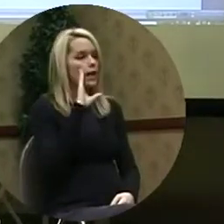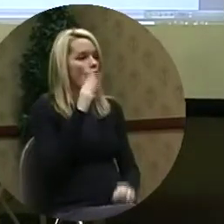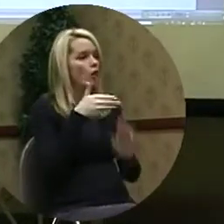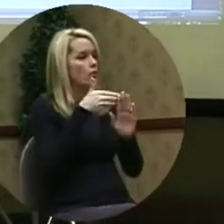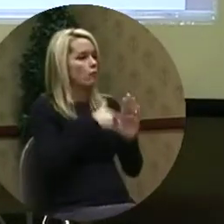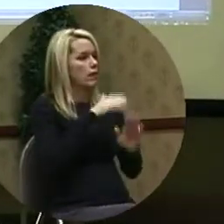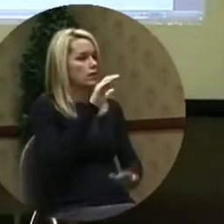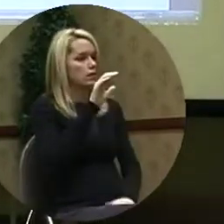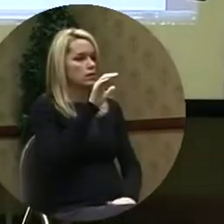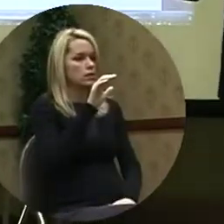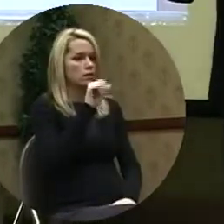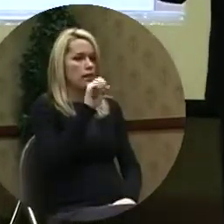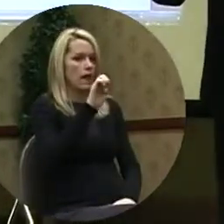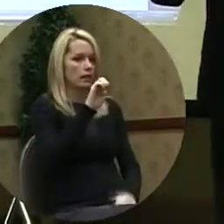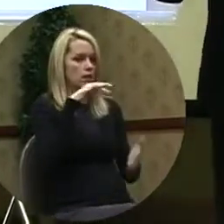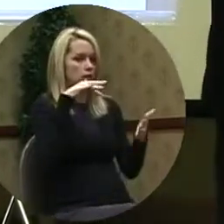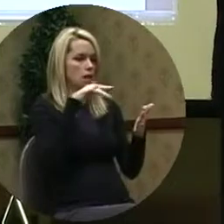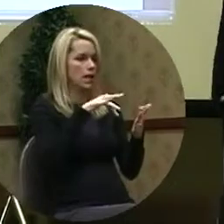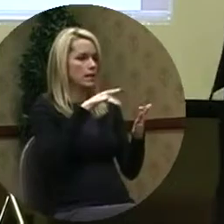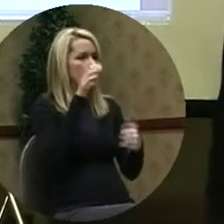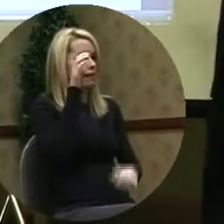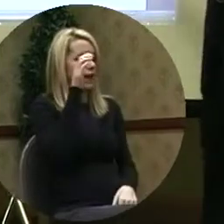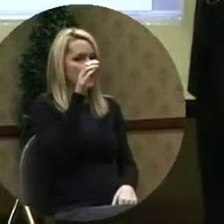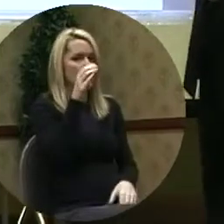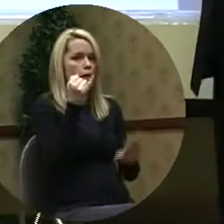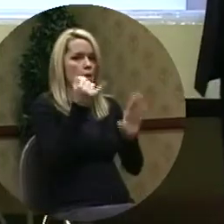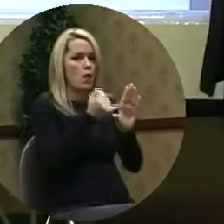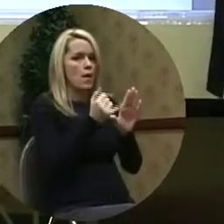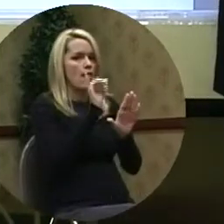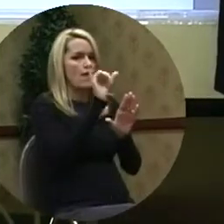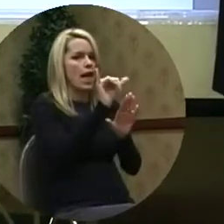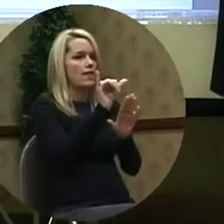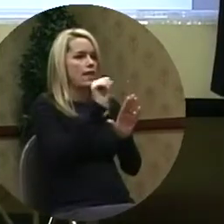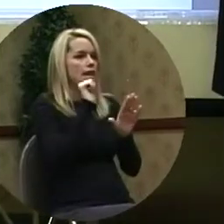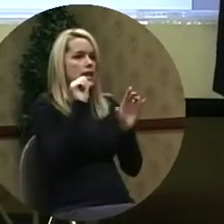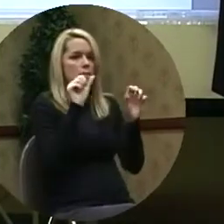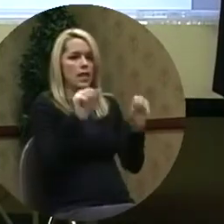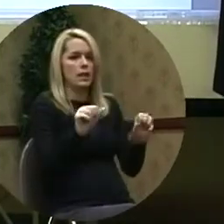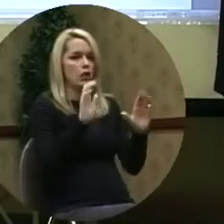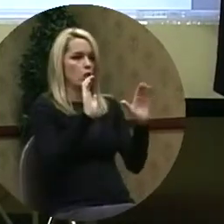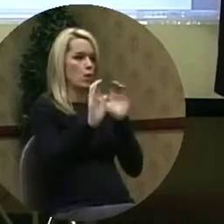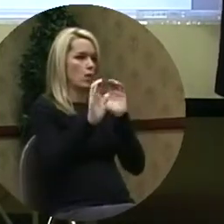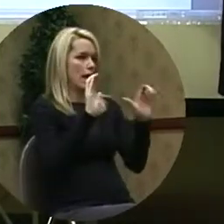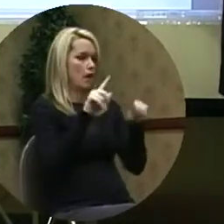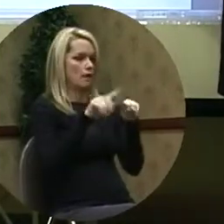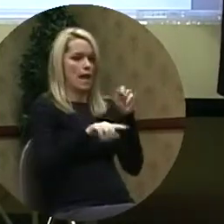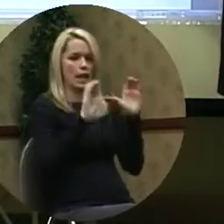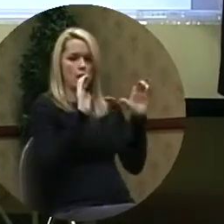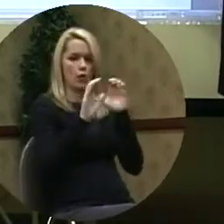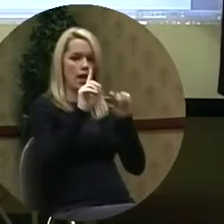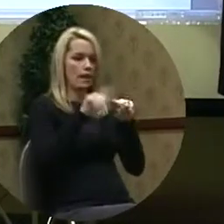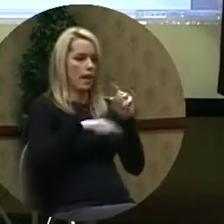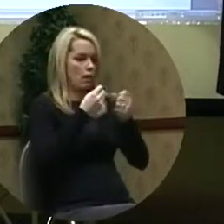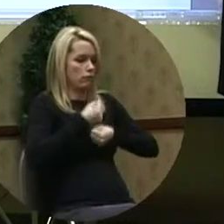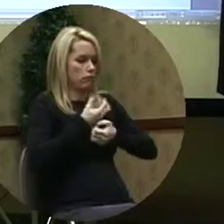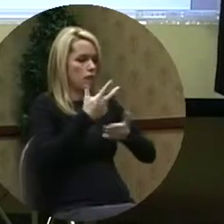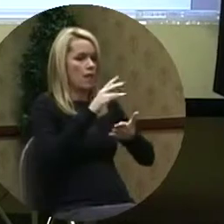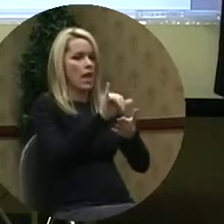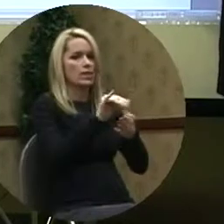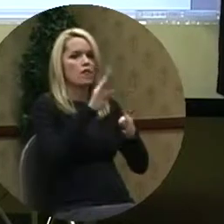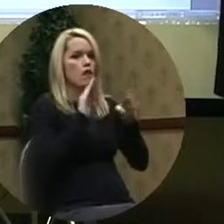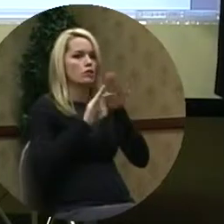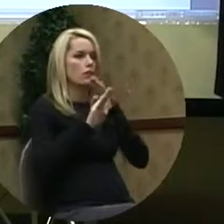with cognitive impairments that the inability to communicate, for whatever the cause of that is a source of